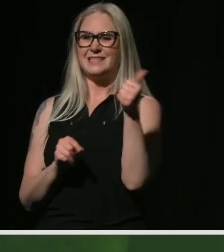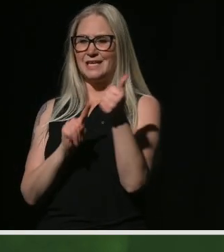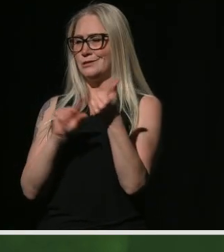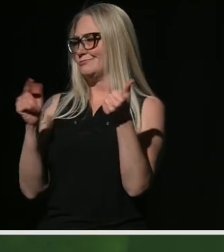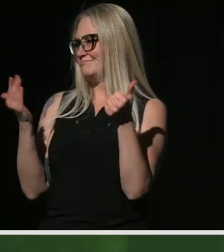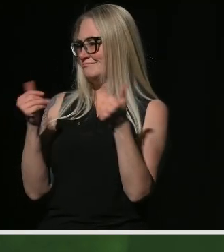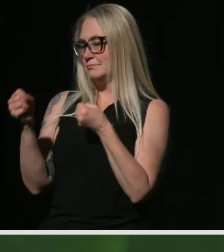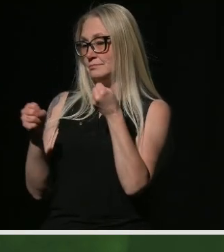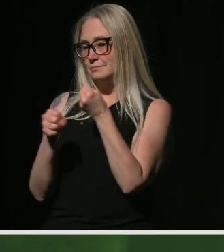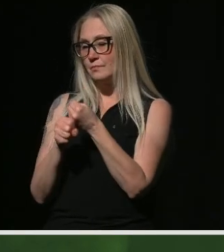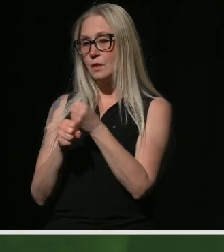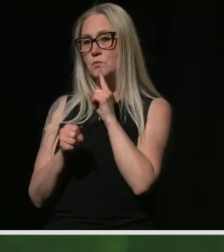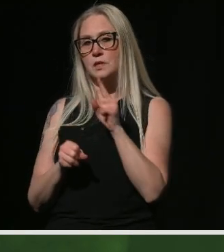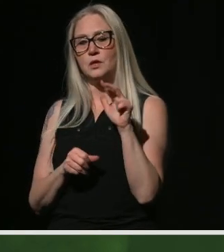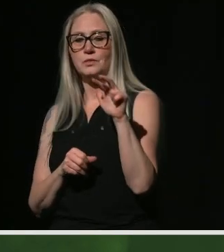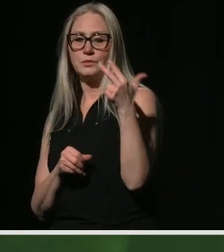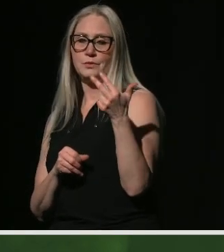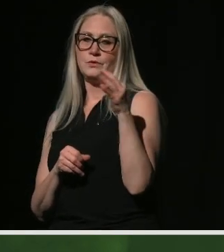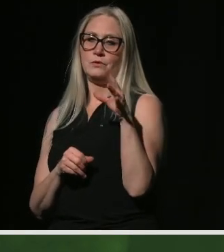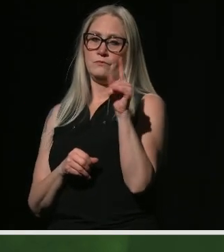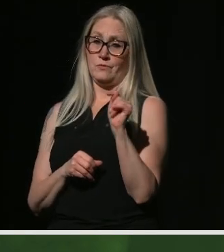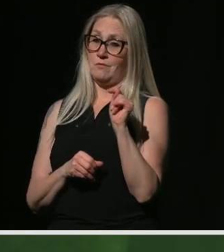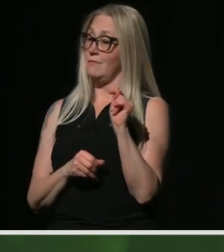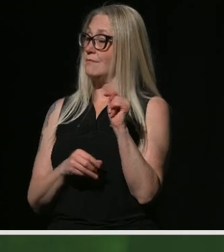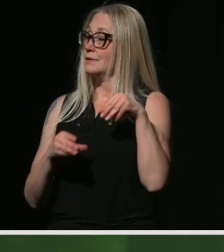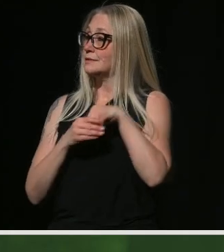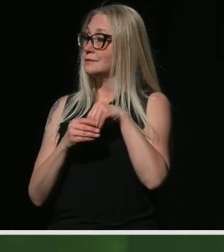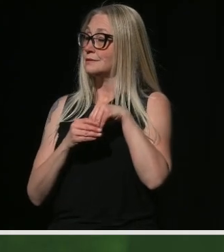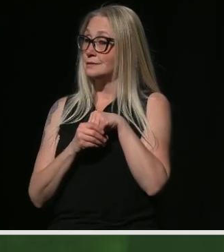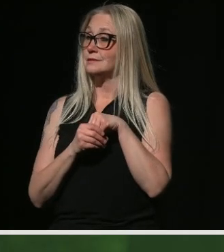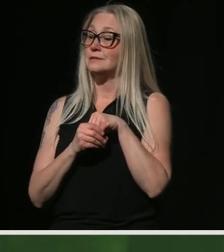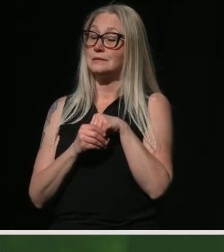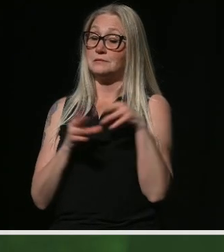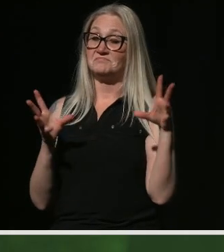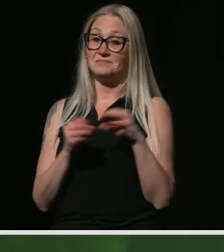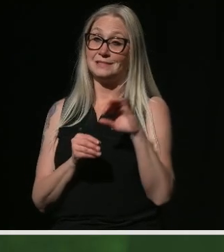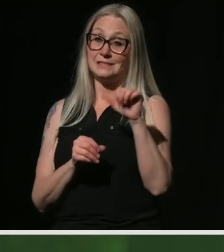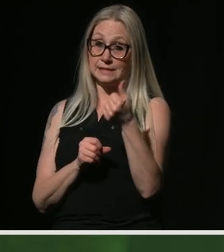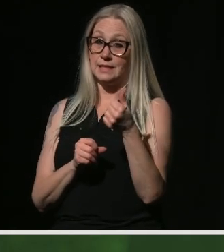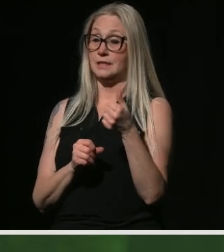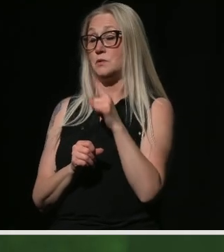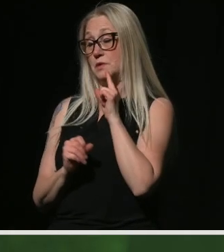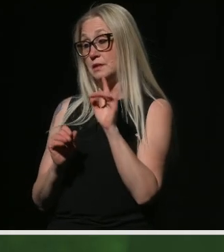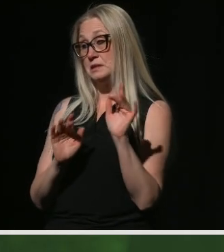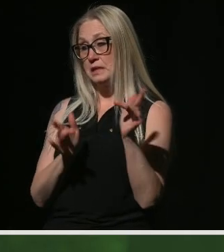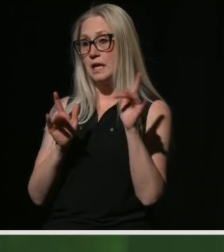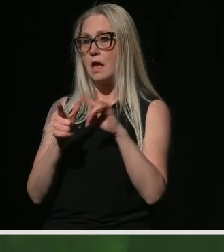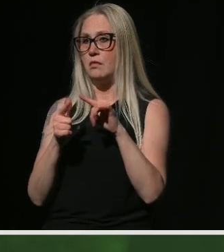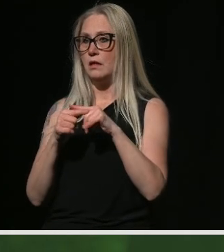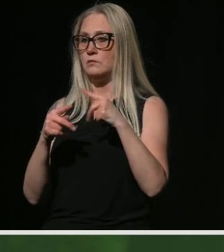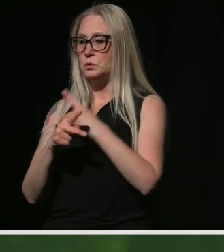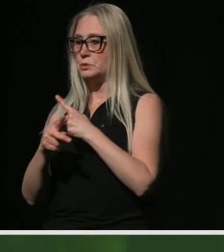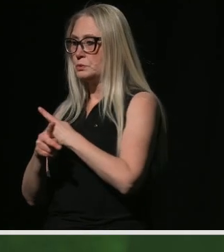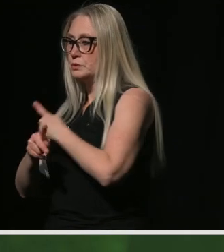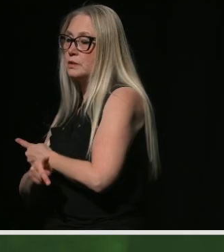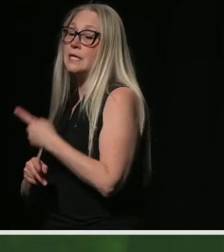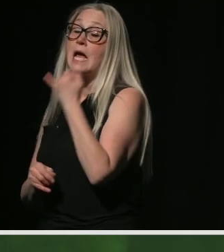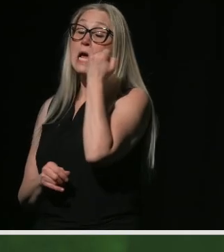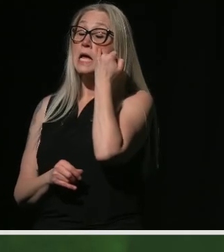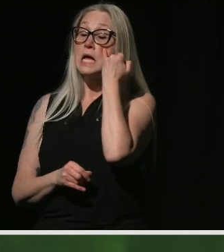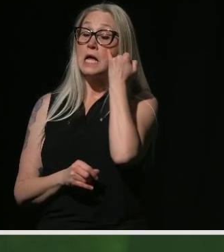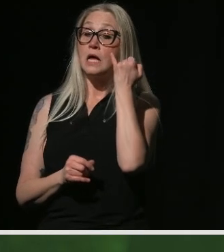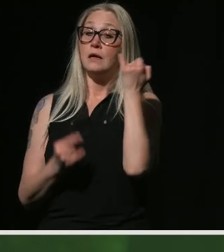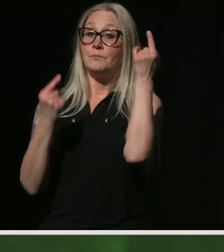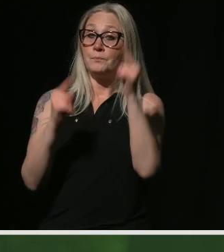4 years, with another major one in 2020 and a lighter one in 2021. And many growers told us, if I get another one like this next year, I will